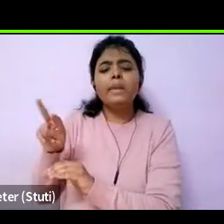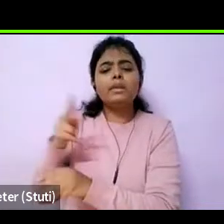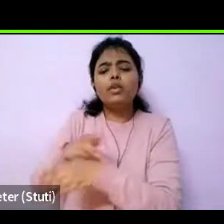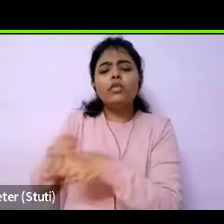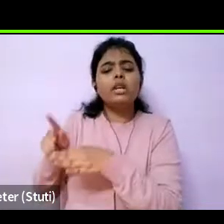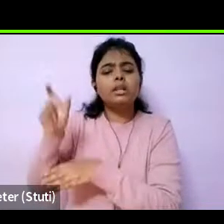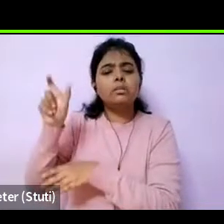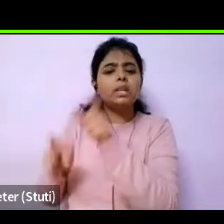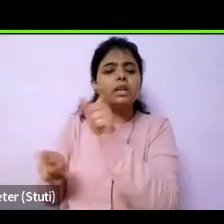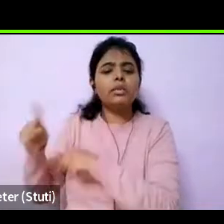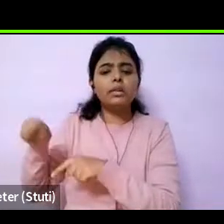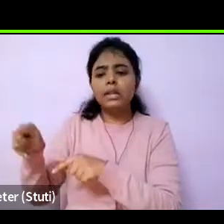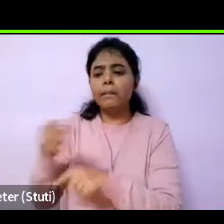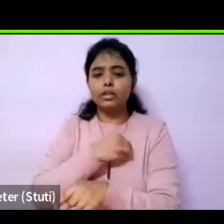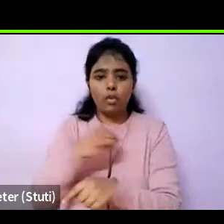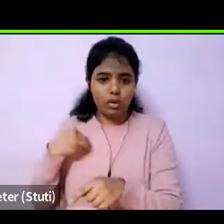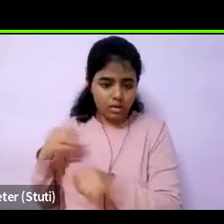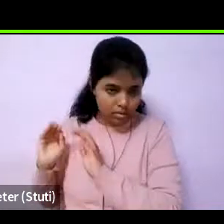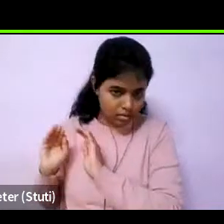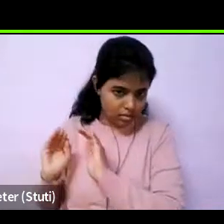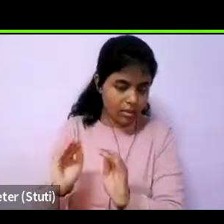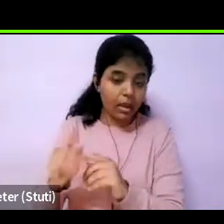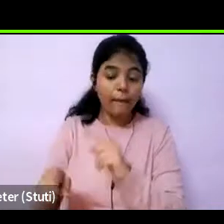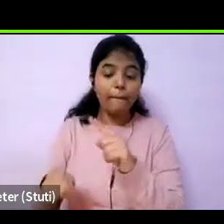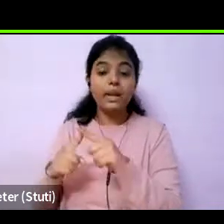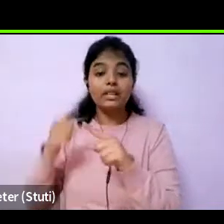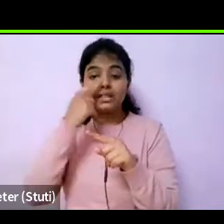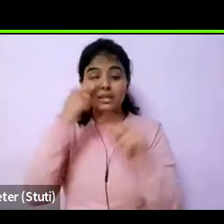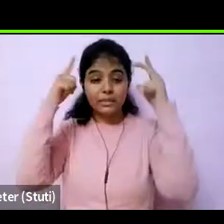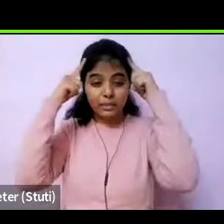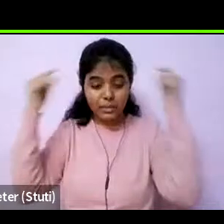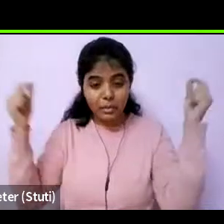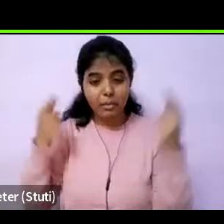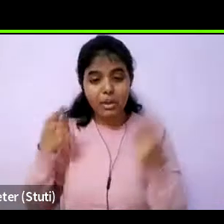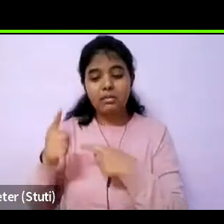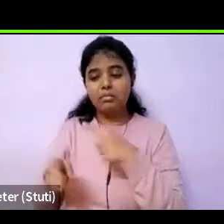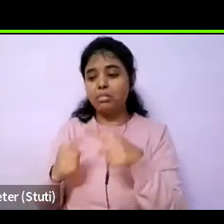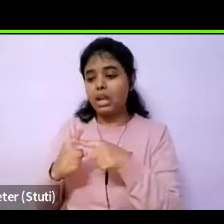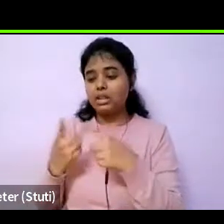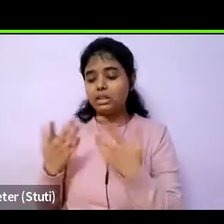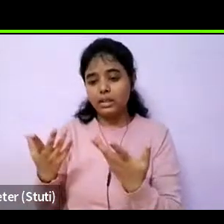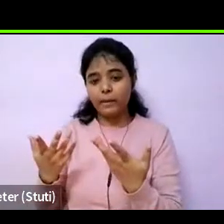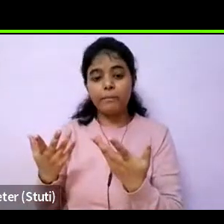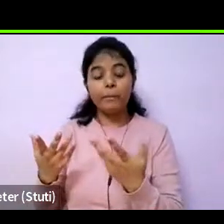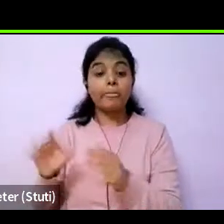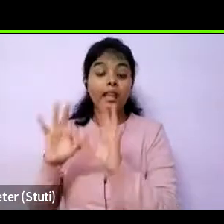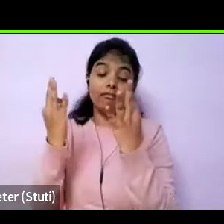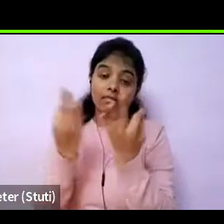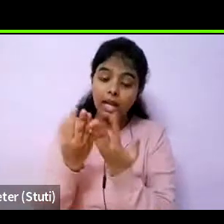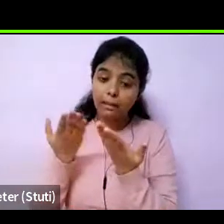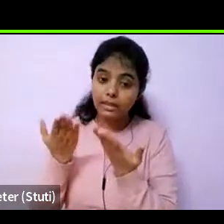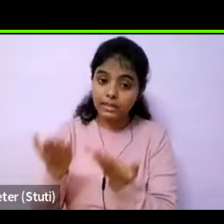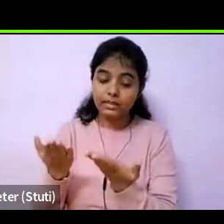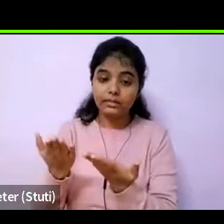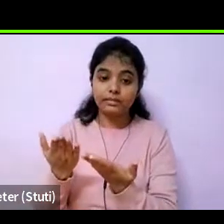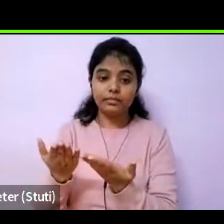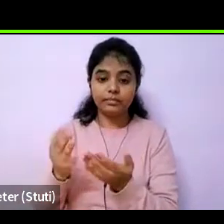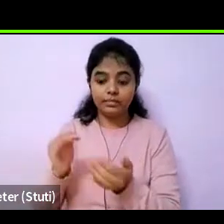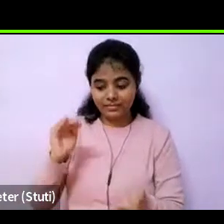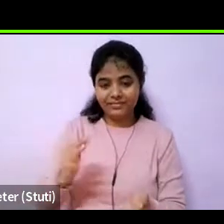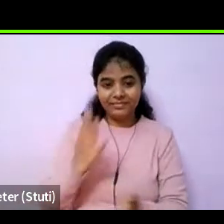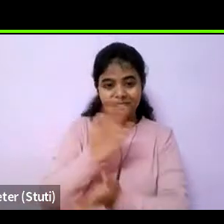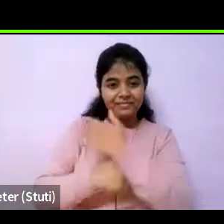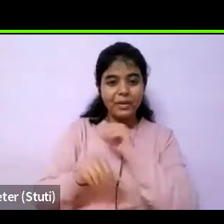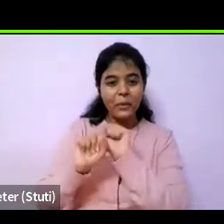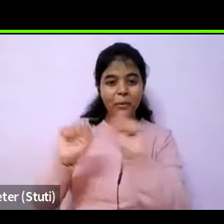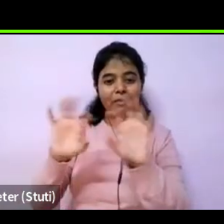may include doctors, nurses, and the families of disabled children